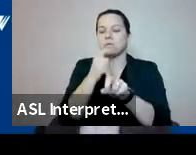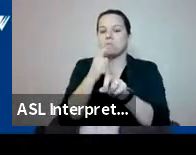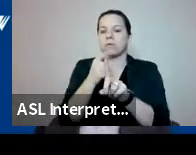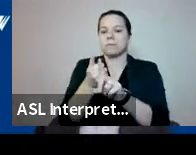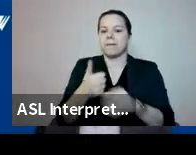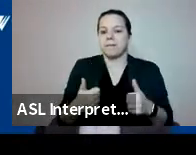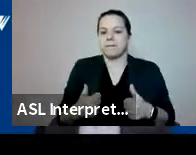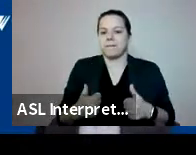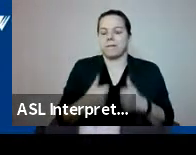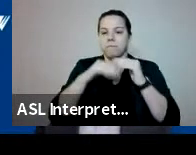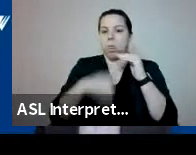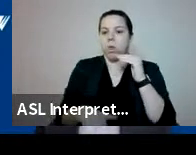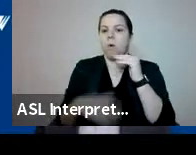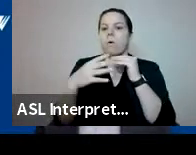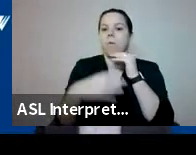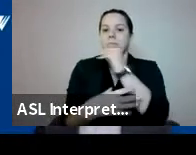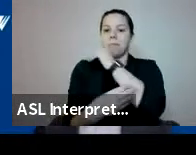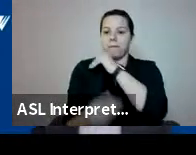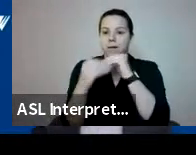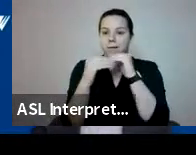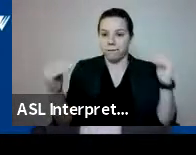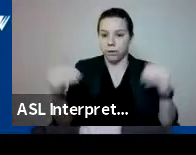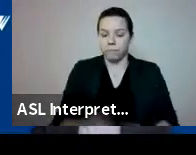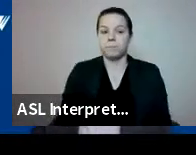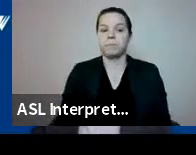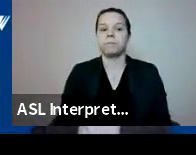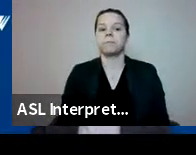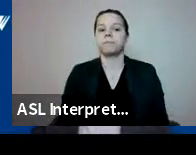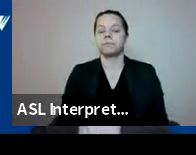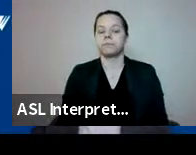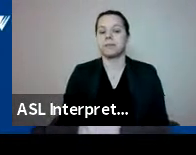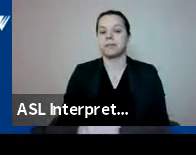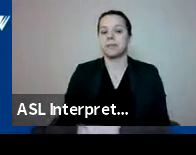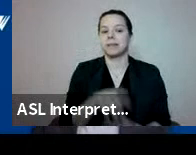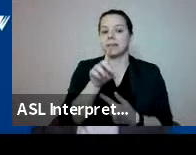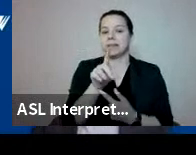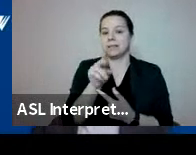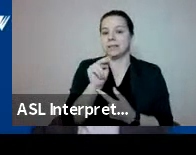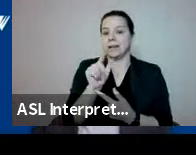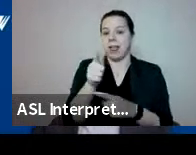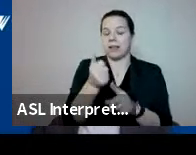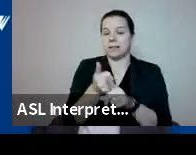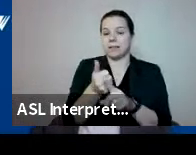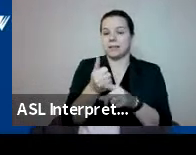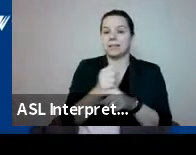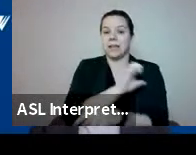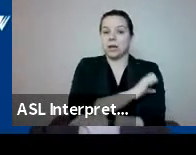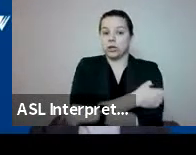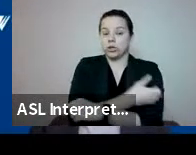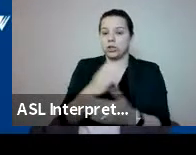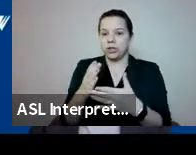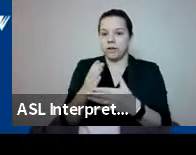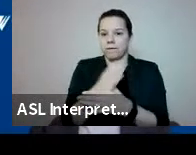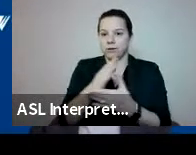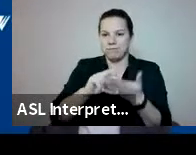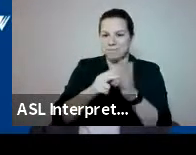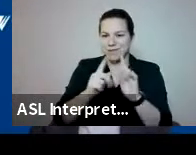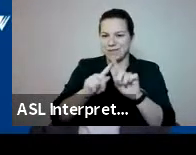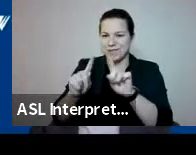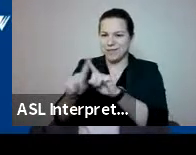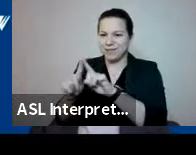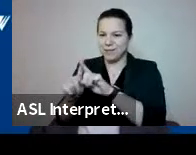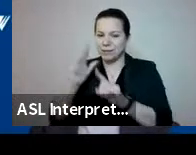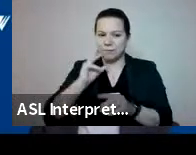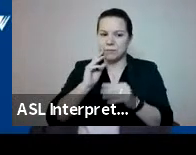level. Additionally, since DNL is an energy average, there could be differences in experience depending on the composition of